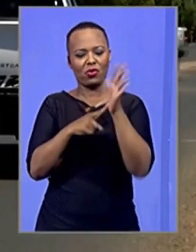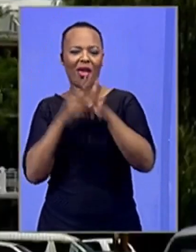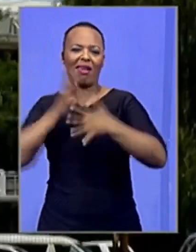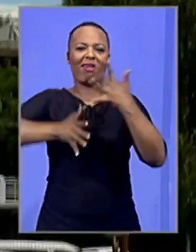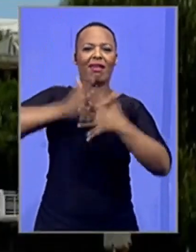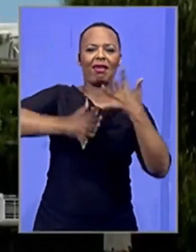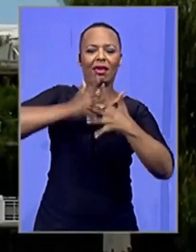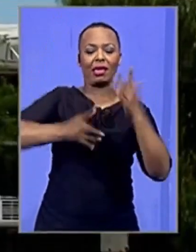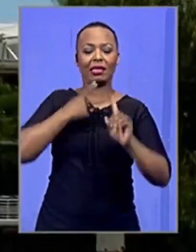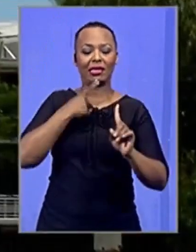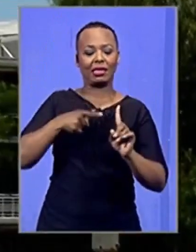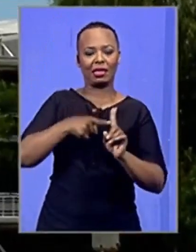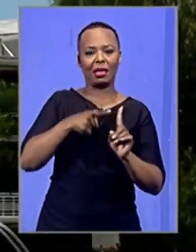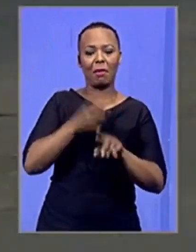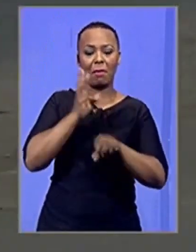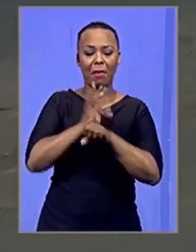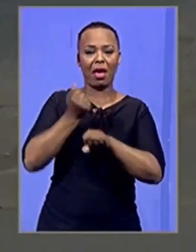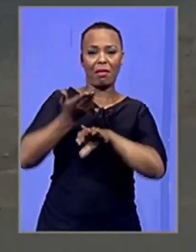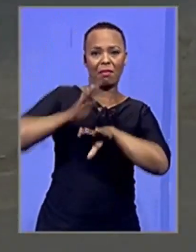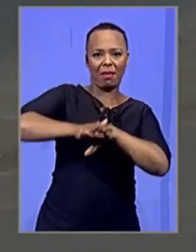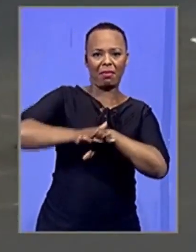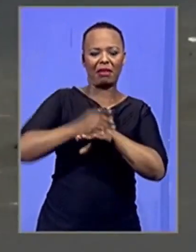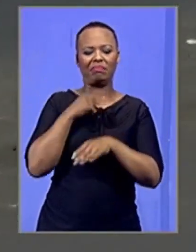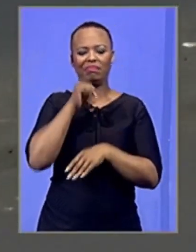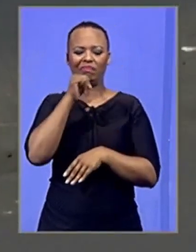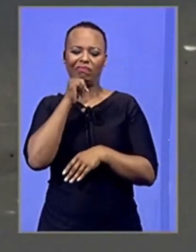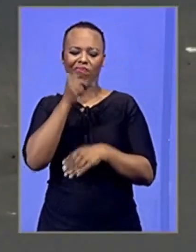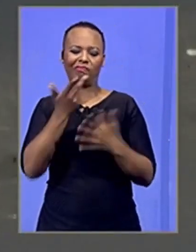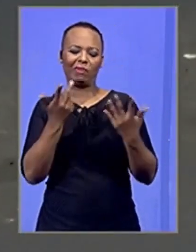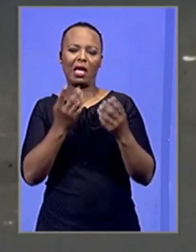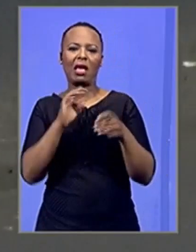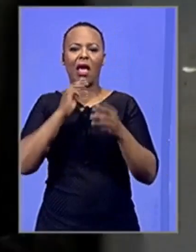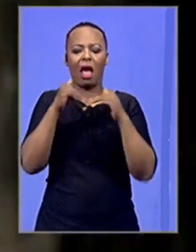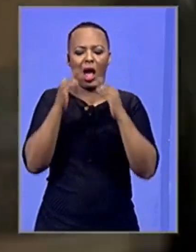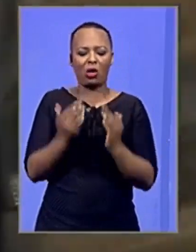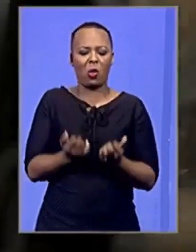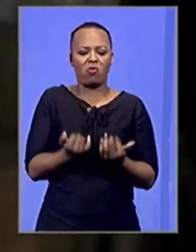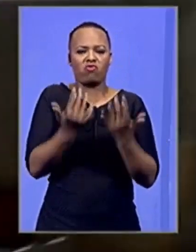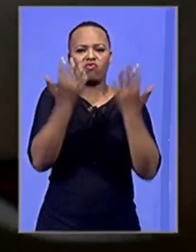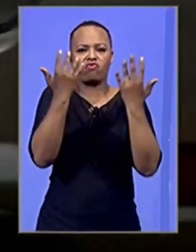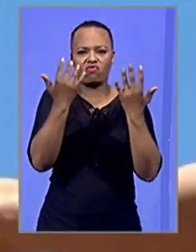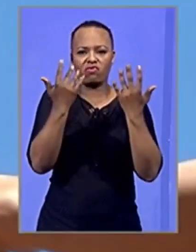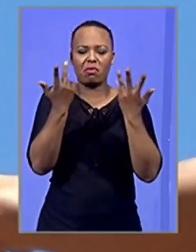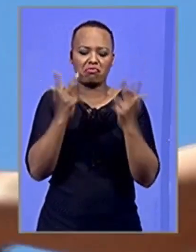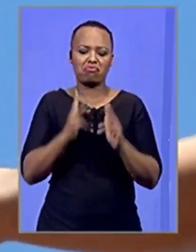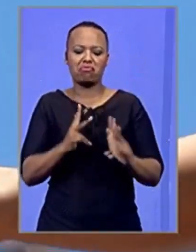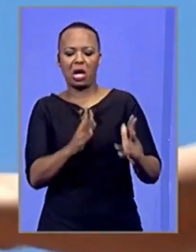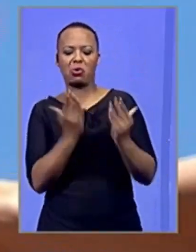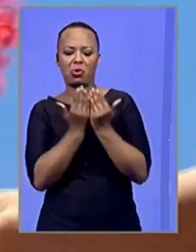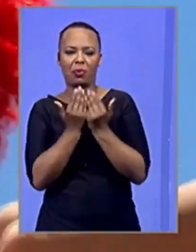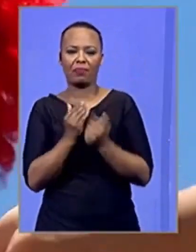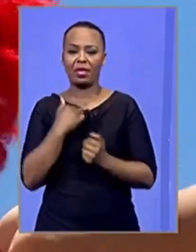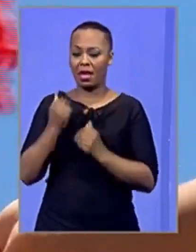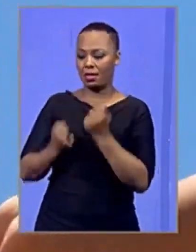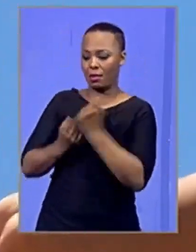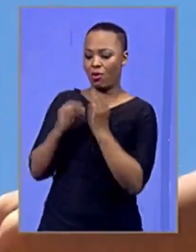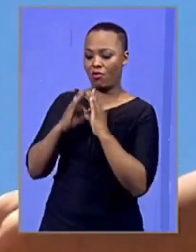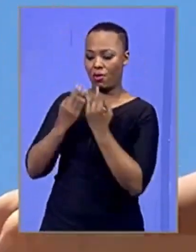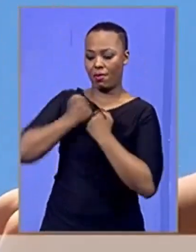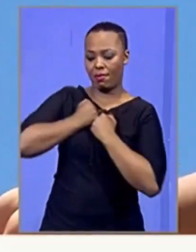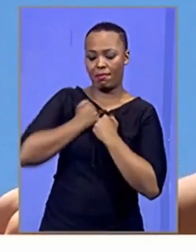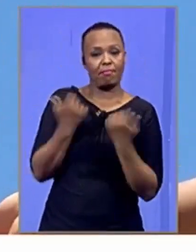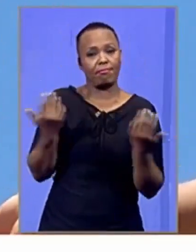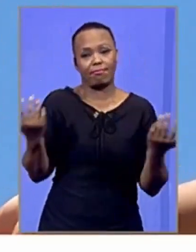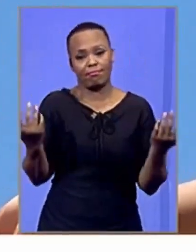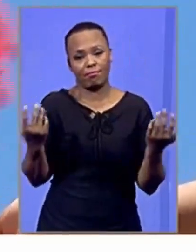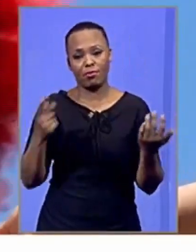tlohela sekolo ka mora lefu la mme wa hae nakong e ho tjhang ntlo ya habo. Family ya ka ke ba support wa ke